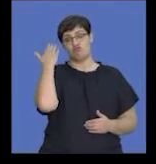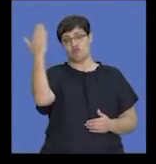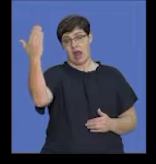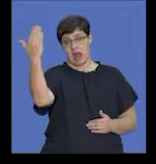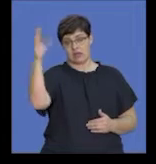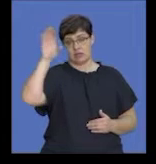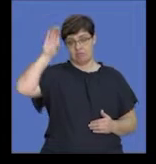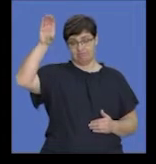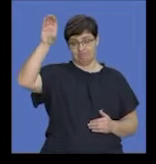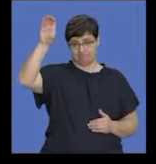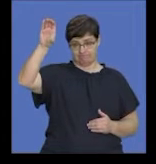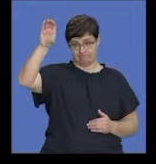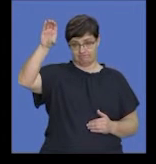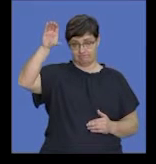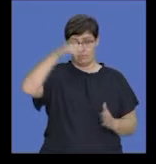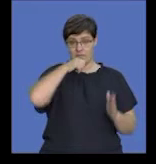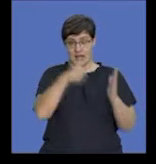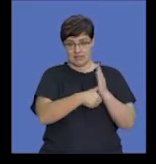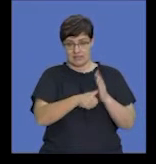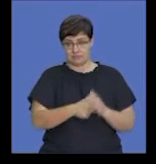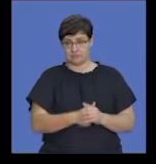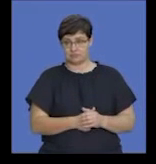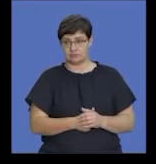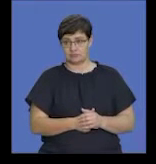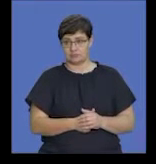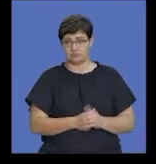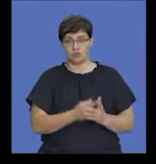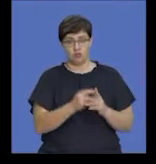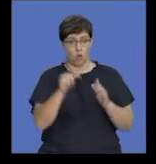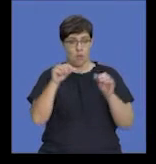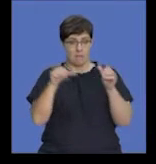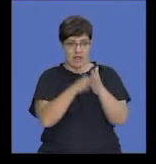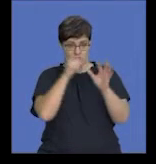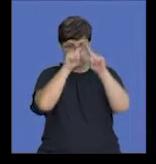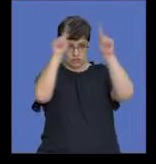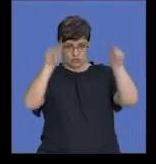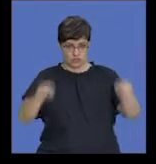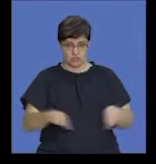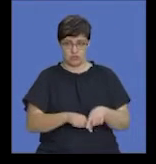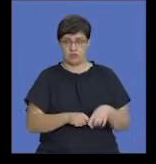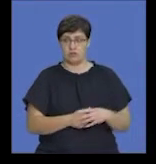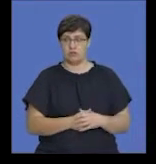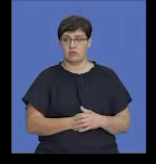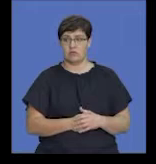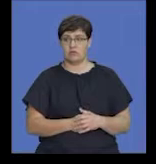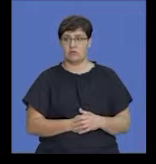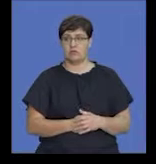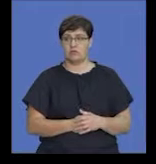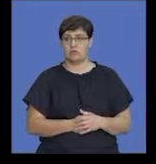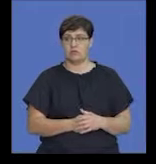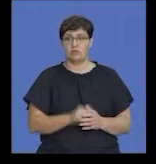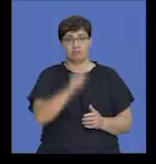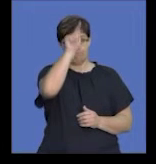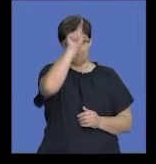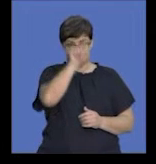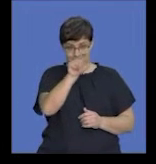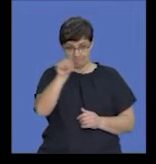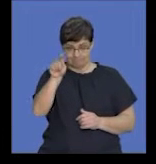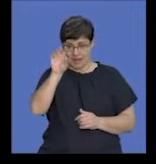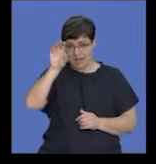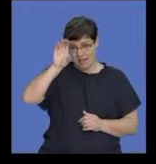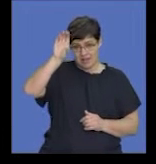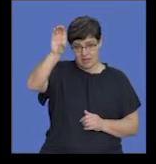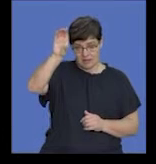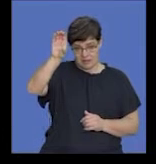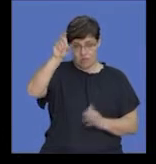corner of the letter. So, if this is our page, right, this would be the top right hand